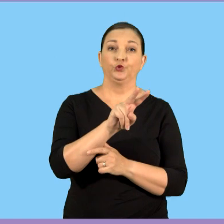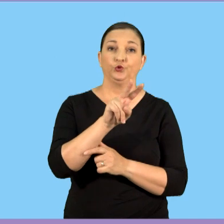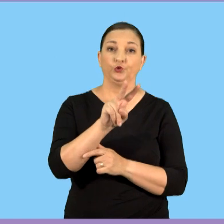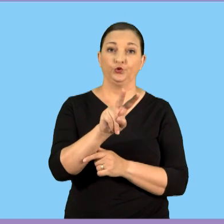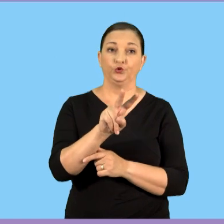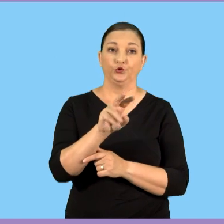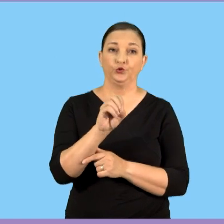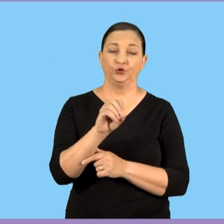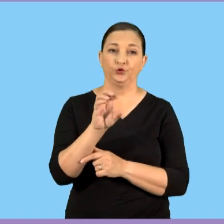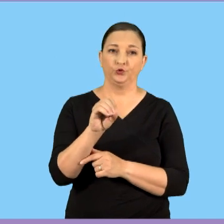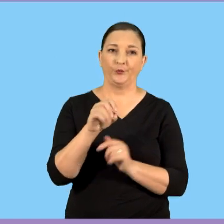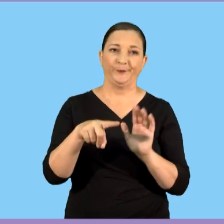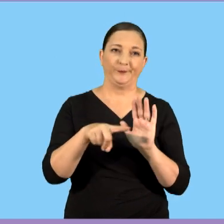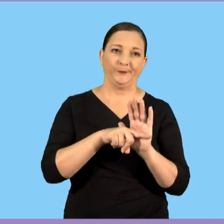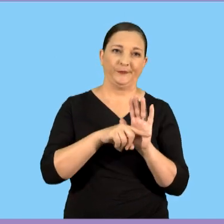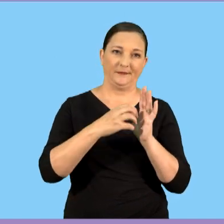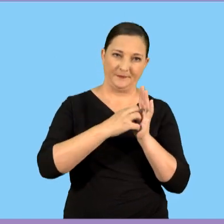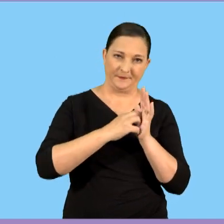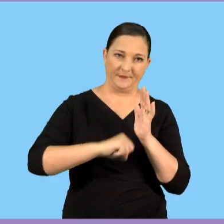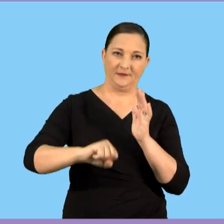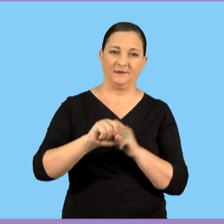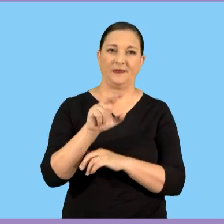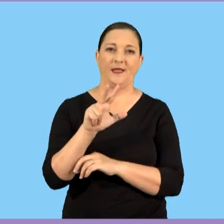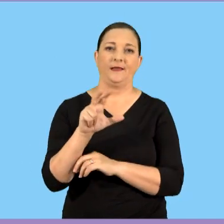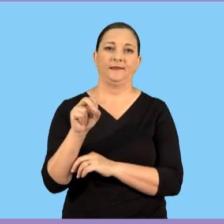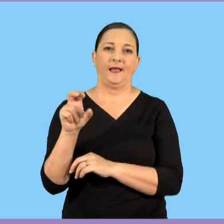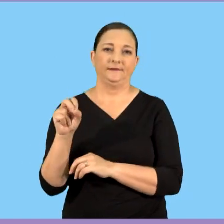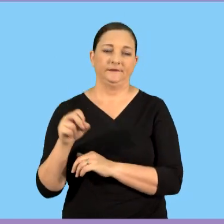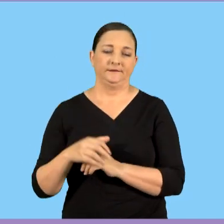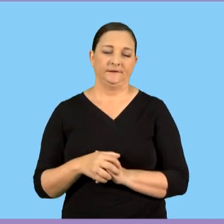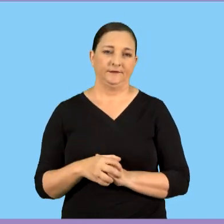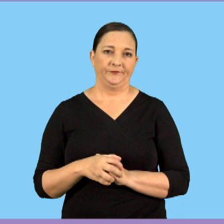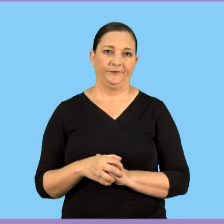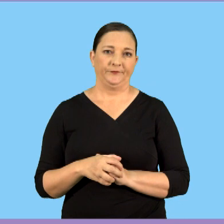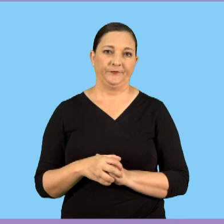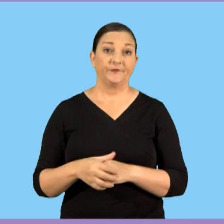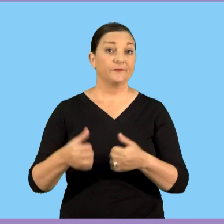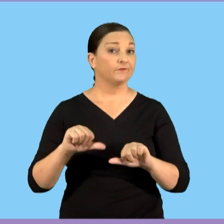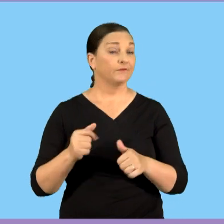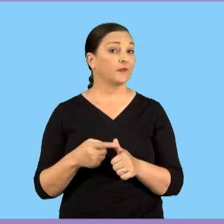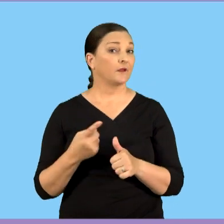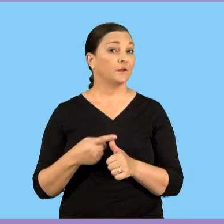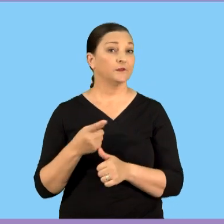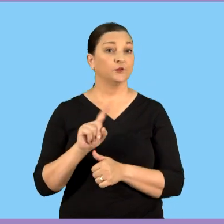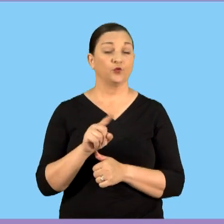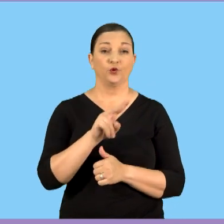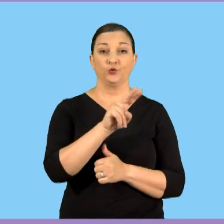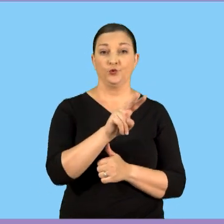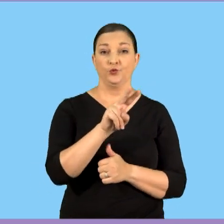say the 2,200 and we are going to subtract the 800